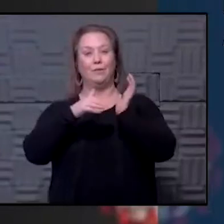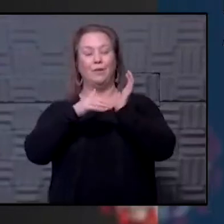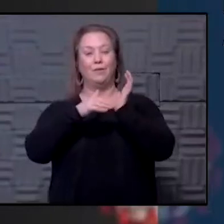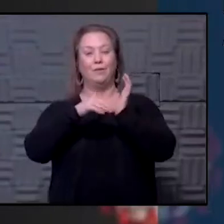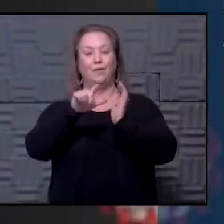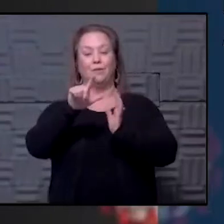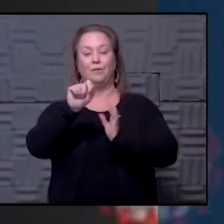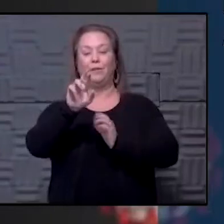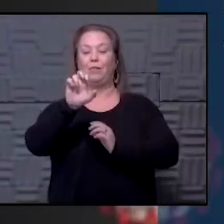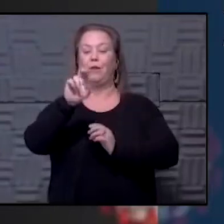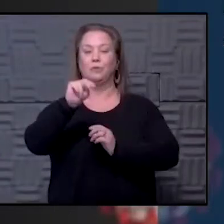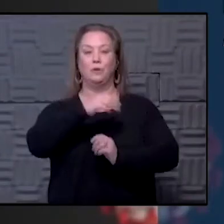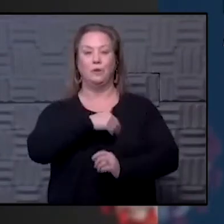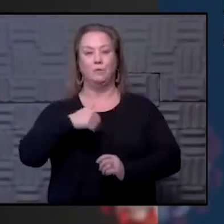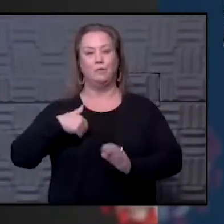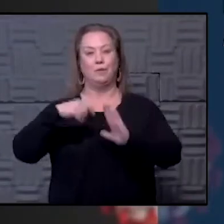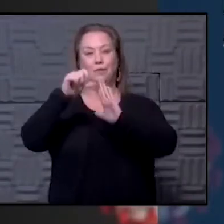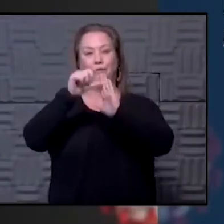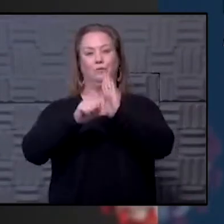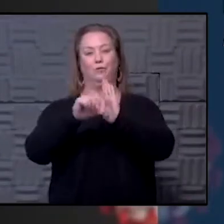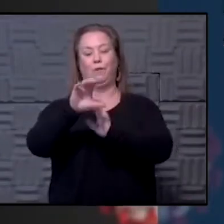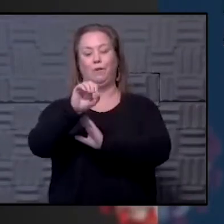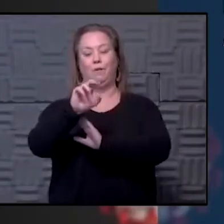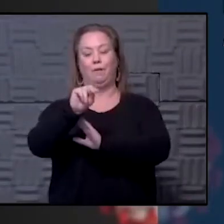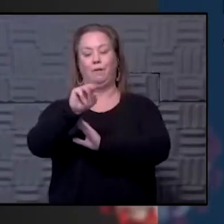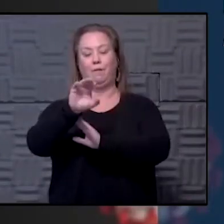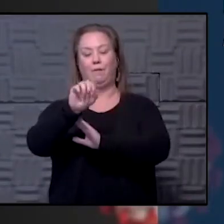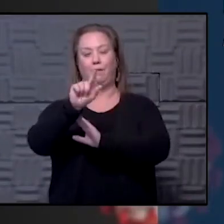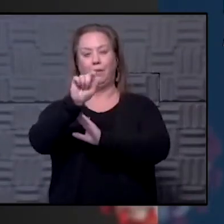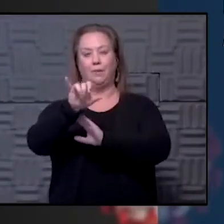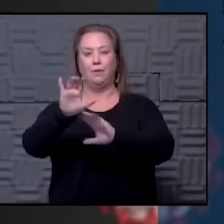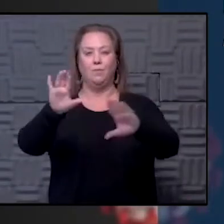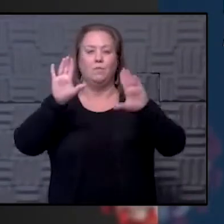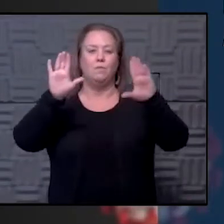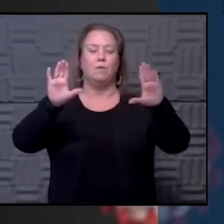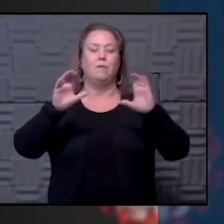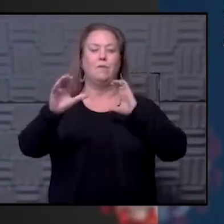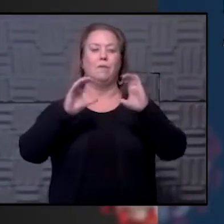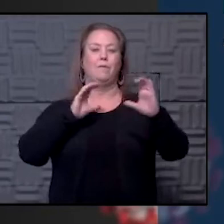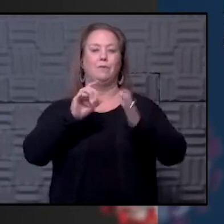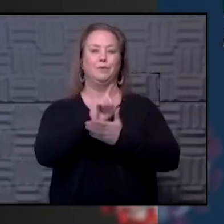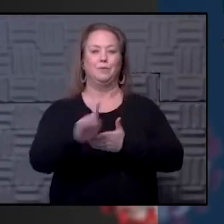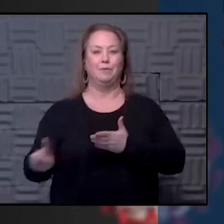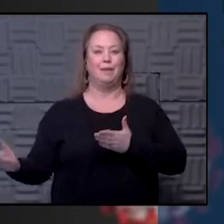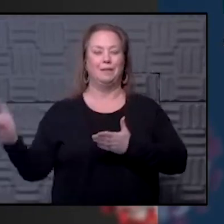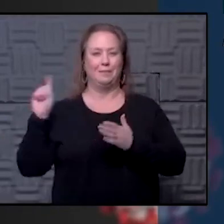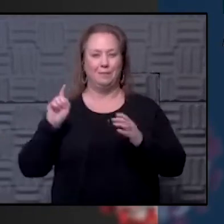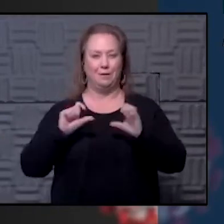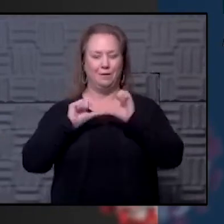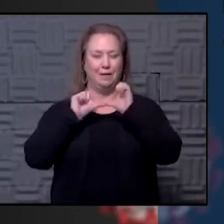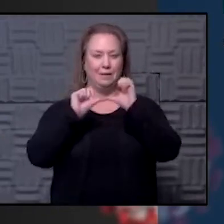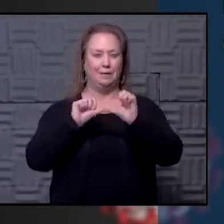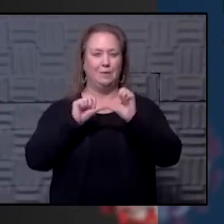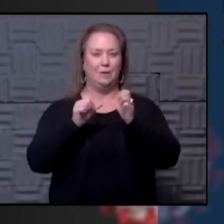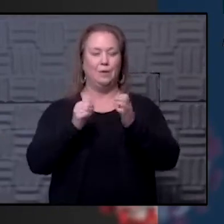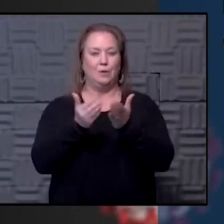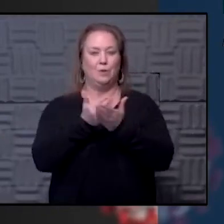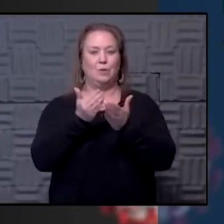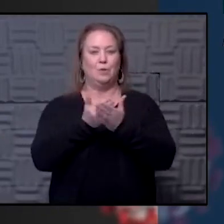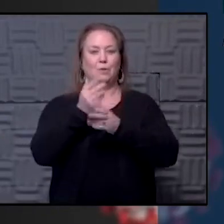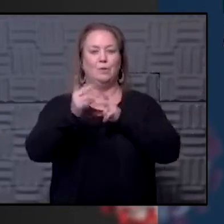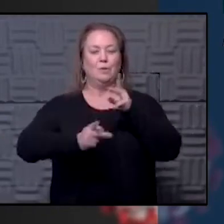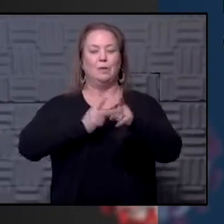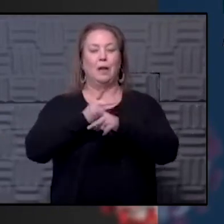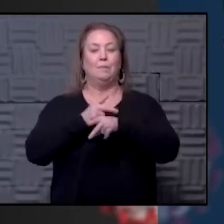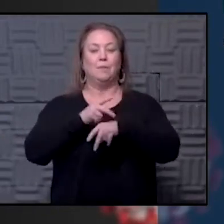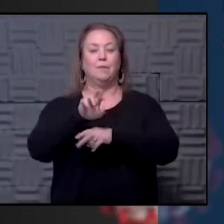Larson is one of our outstanding breast surgical oncologists. And we had a great conversation last week. We're going to continue that about new types of radiation therapy for